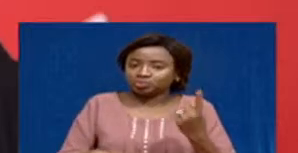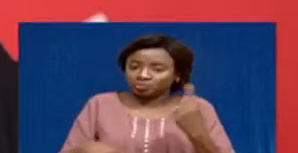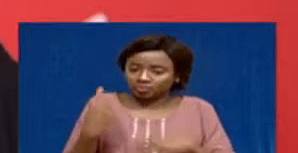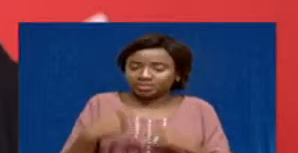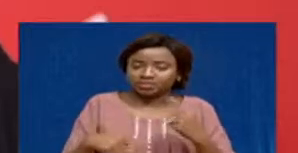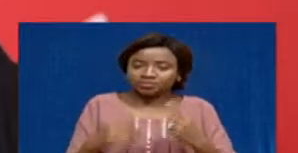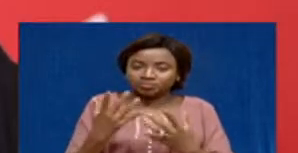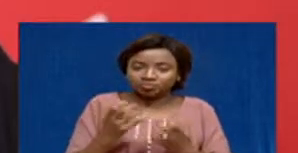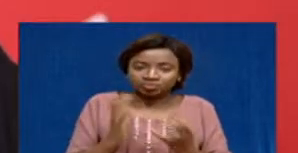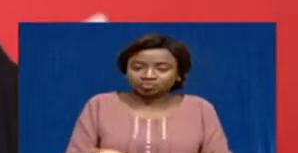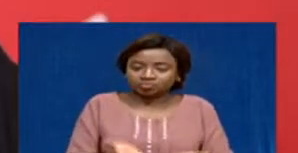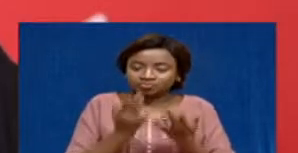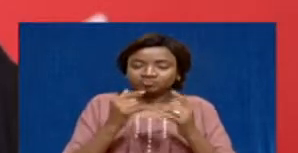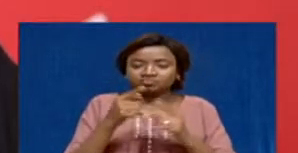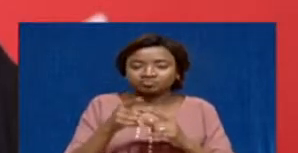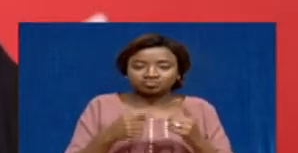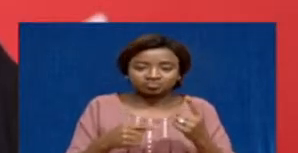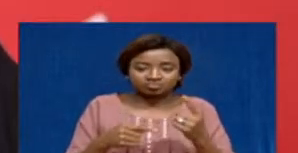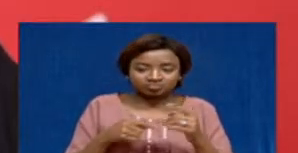create, you have